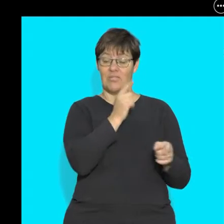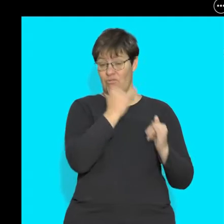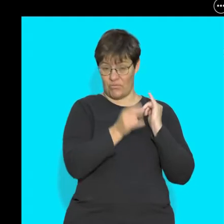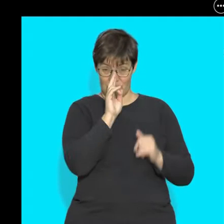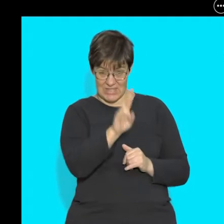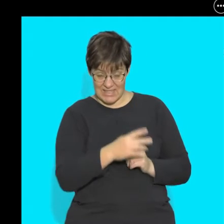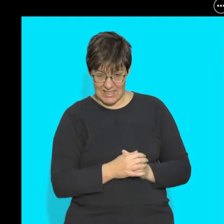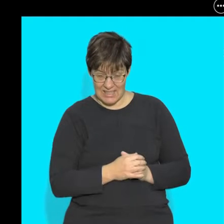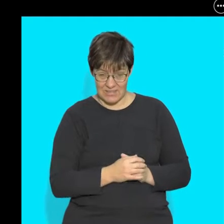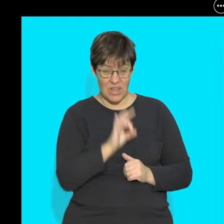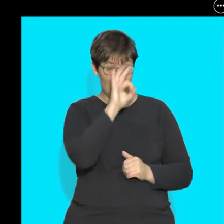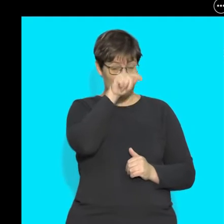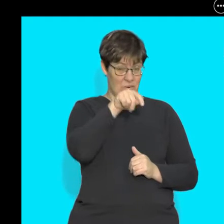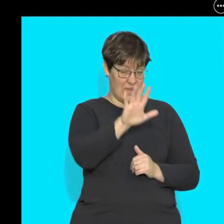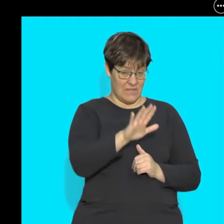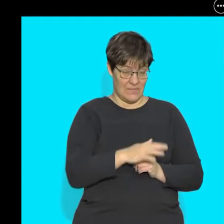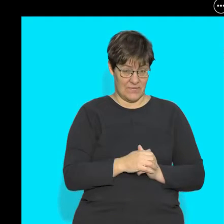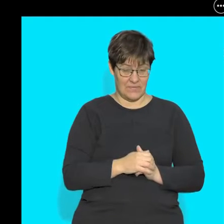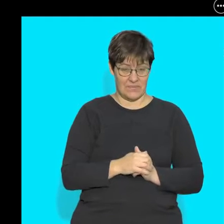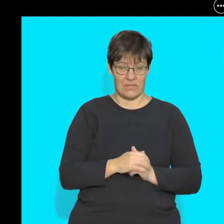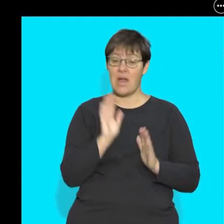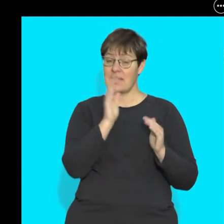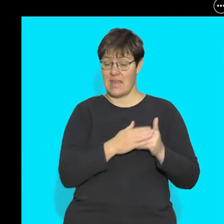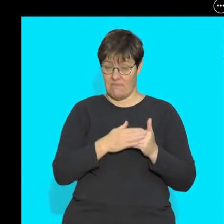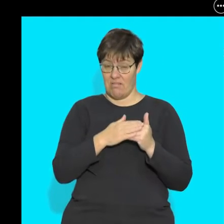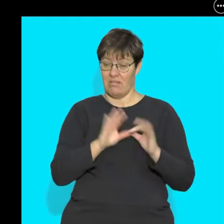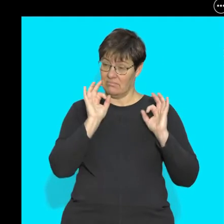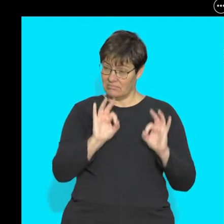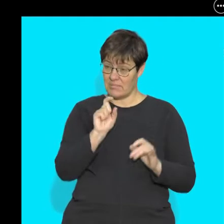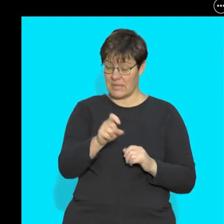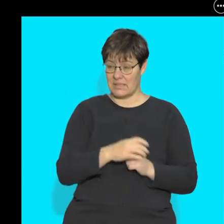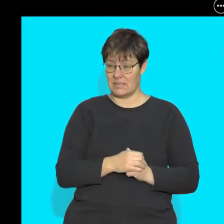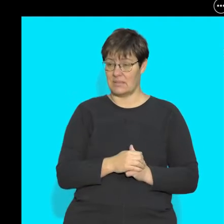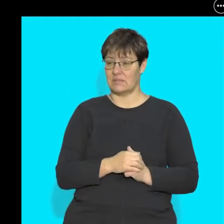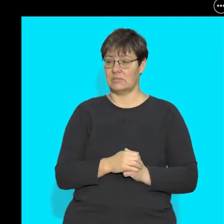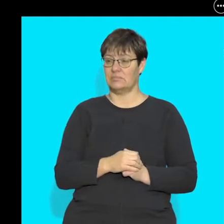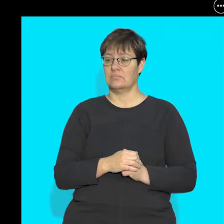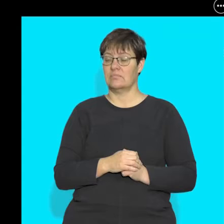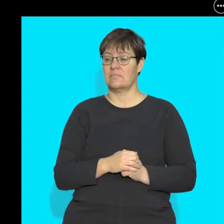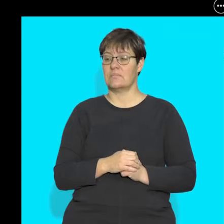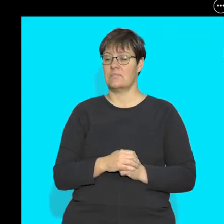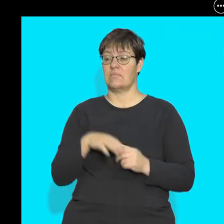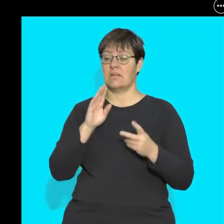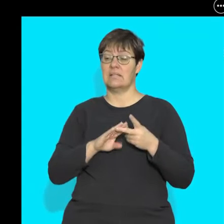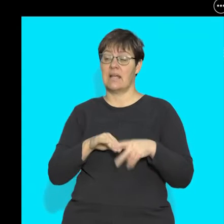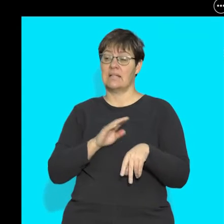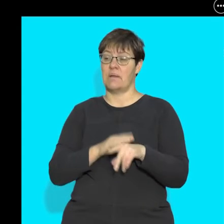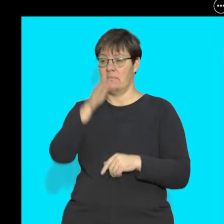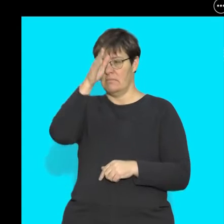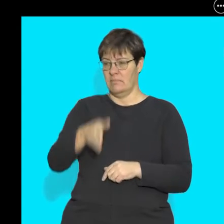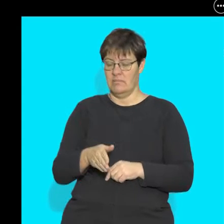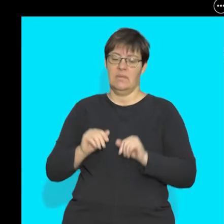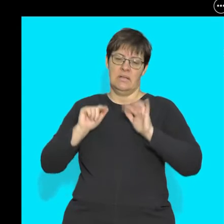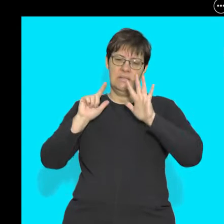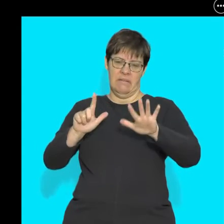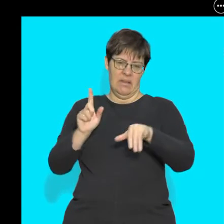It's 3.5. Be careful, okay? My second time we said was